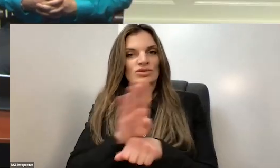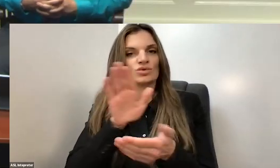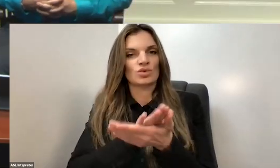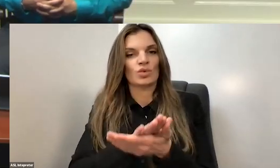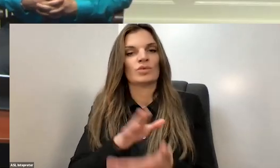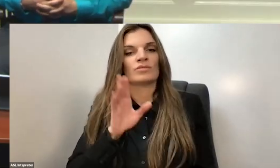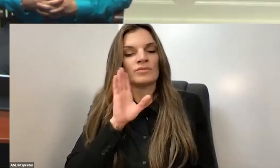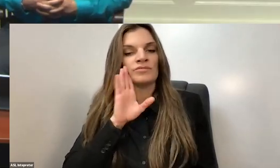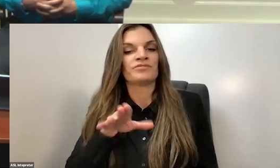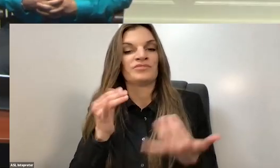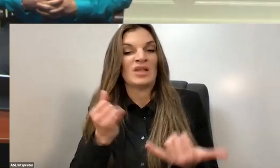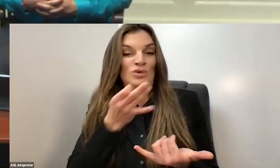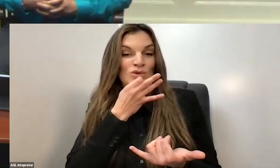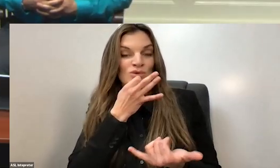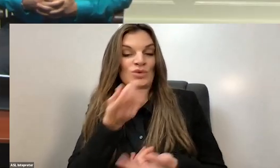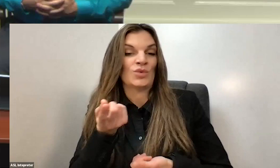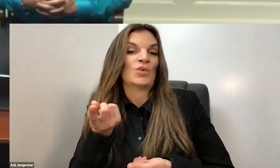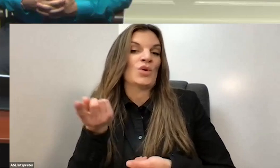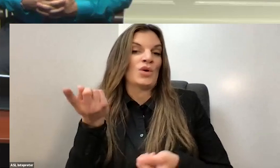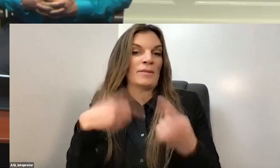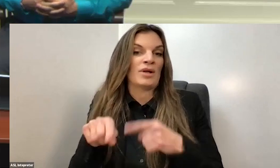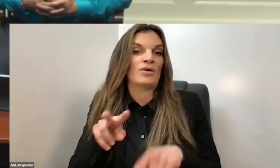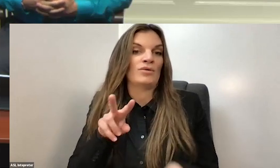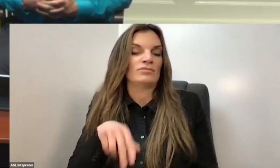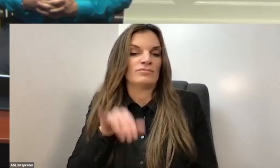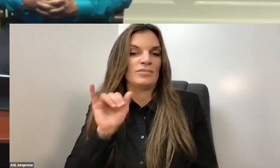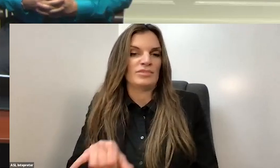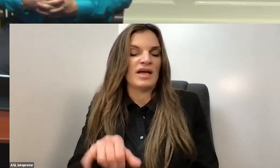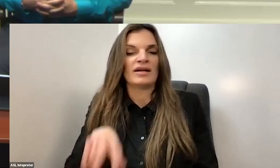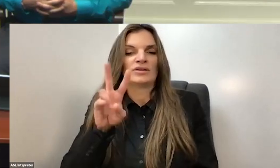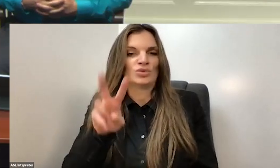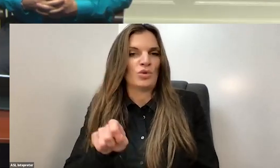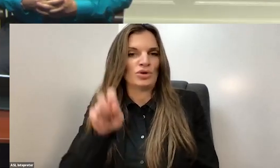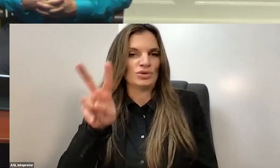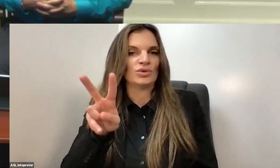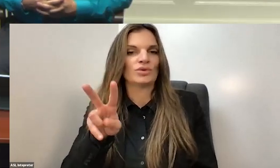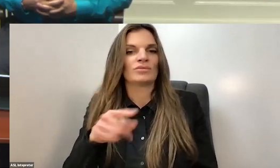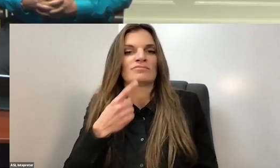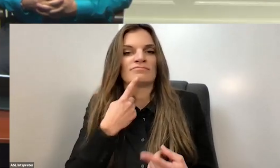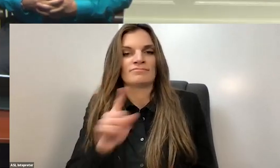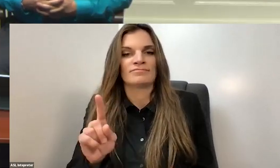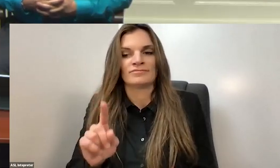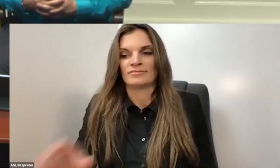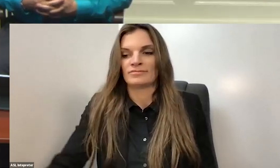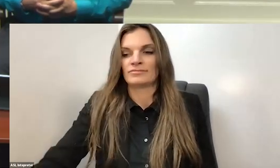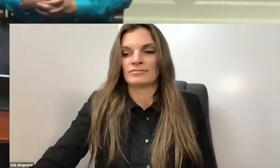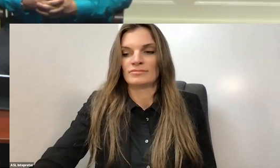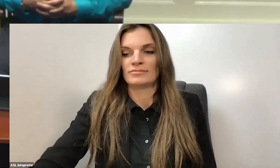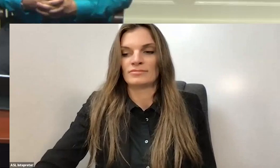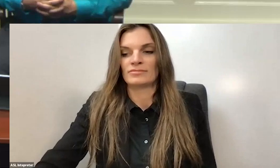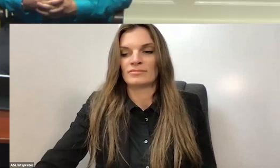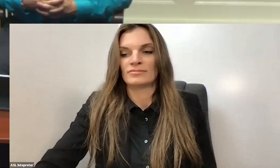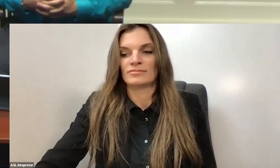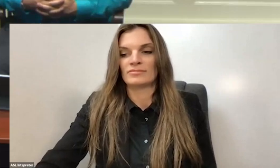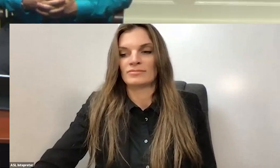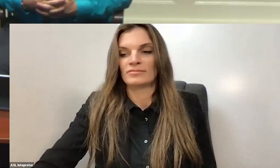WCAG 2.2 coming out, finally, I'm just curious what are some of the WCAG 3 efforts that you've